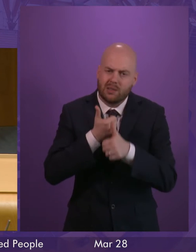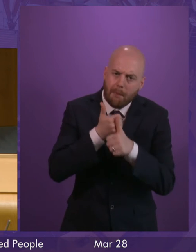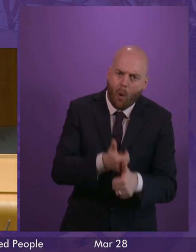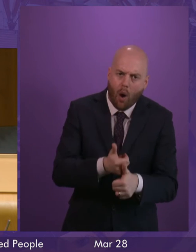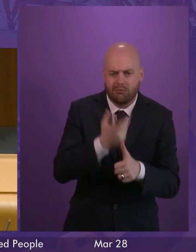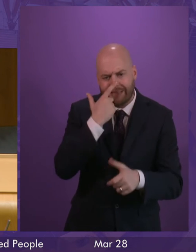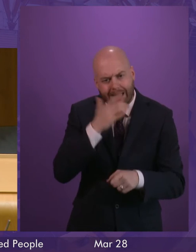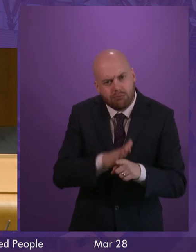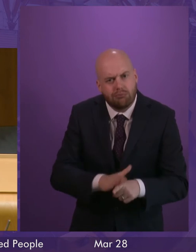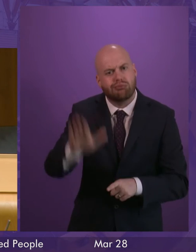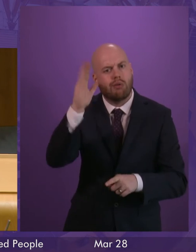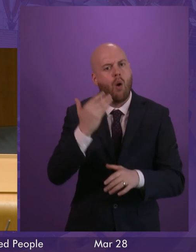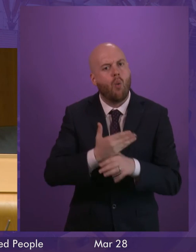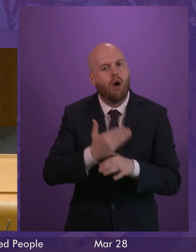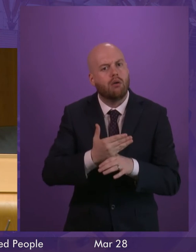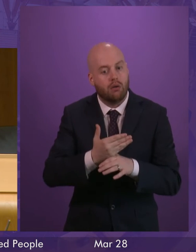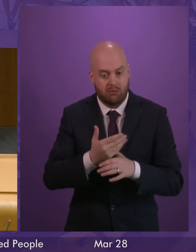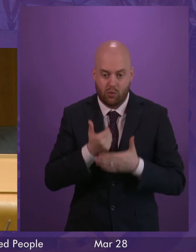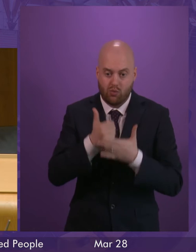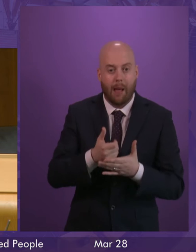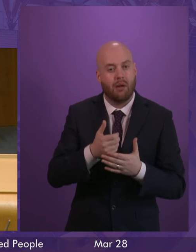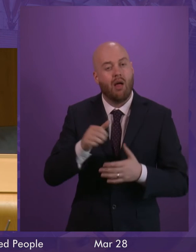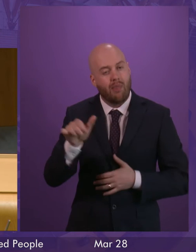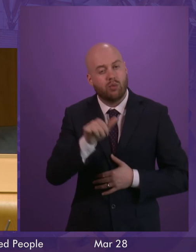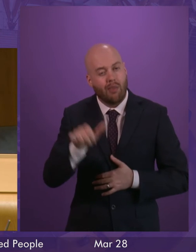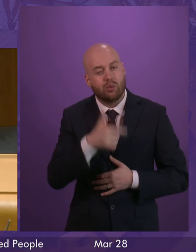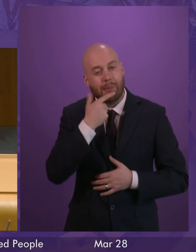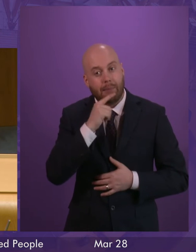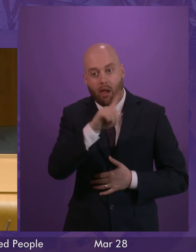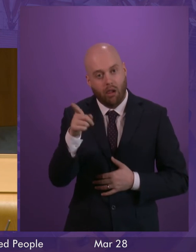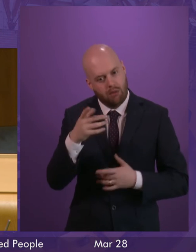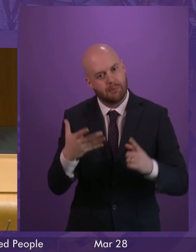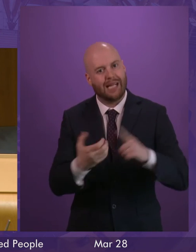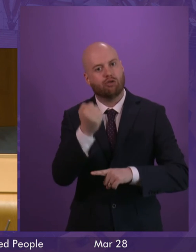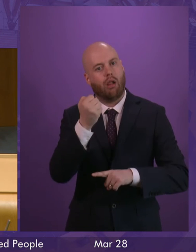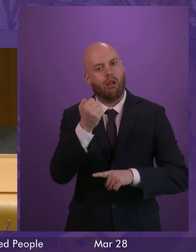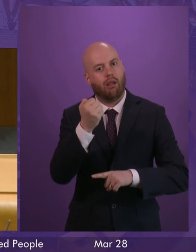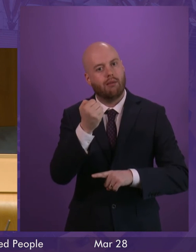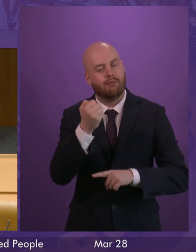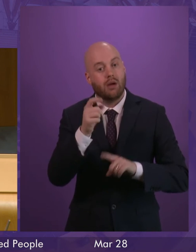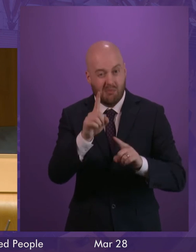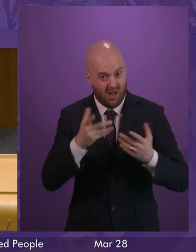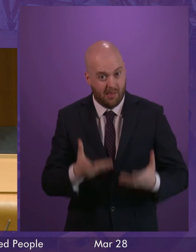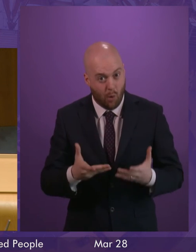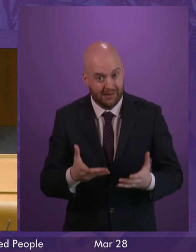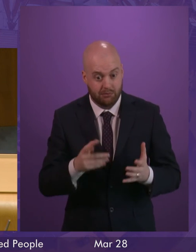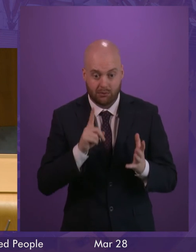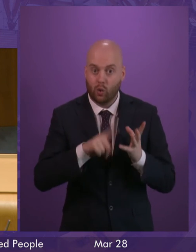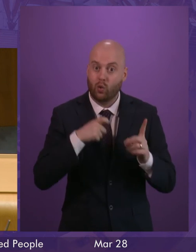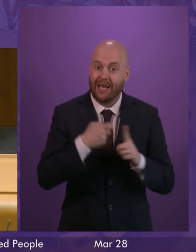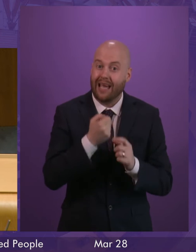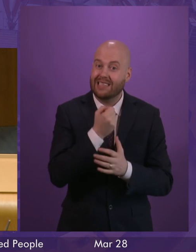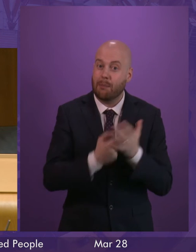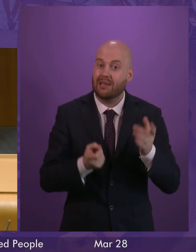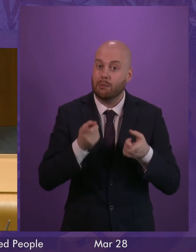part in helping thousands to reach their full potential. But right now, we don't have a UK Disability Minister, and I would